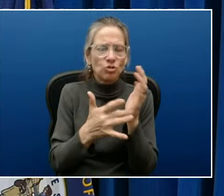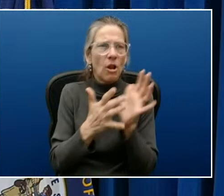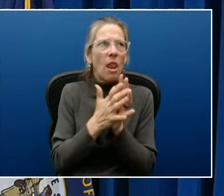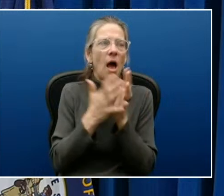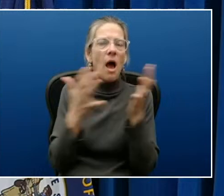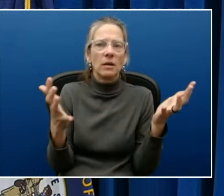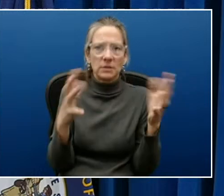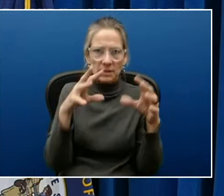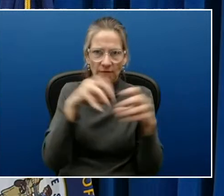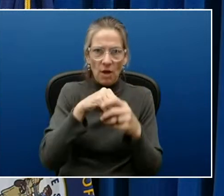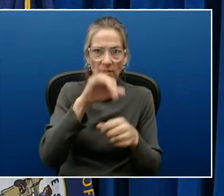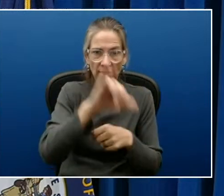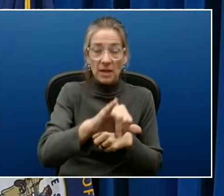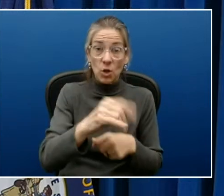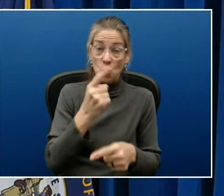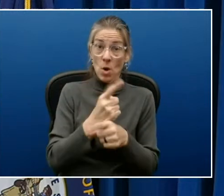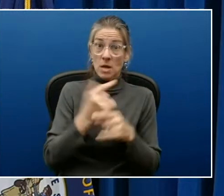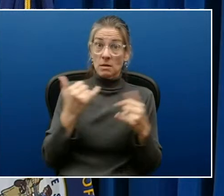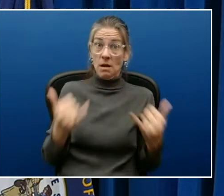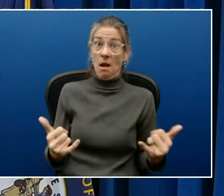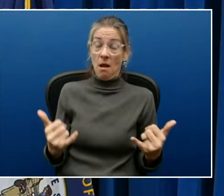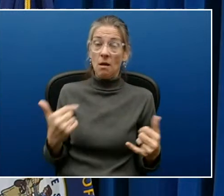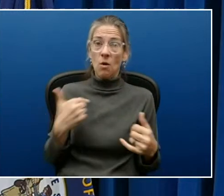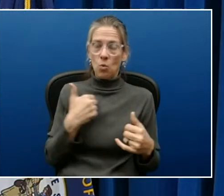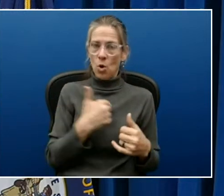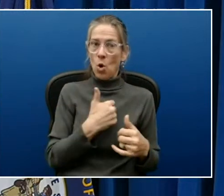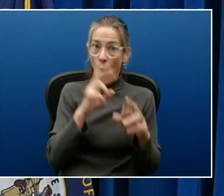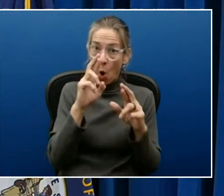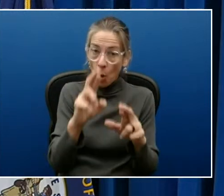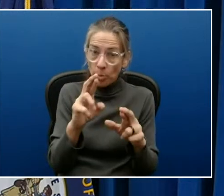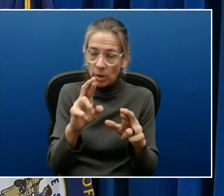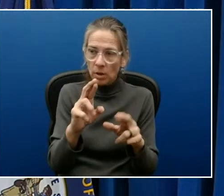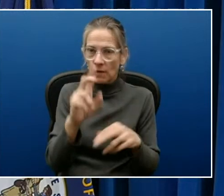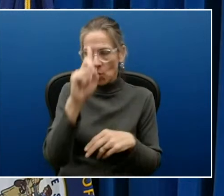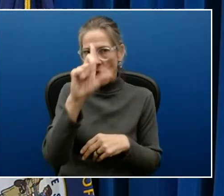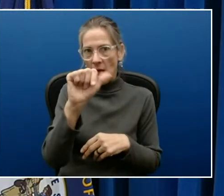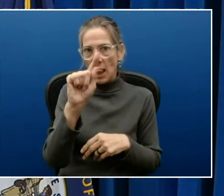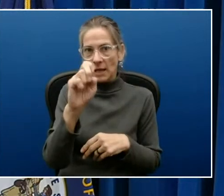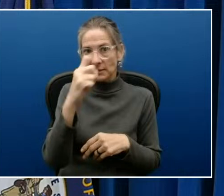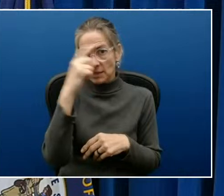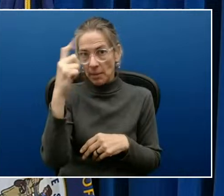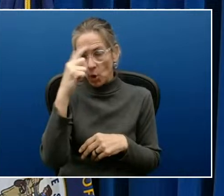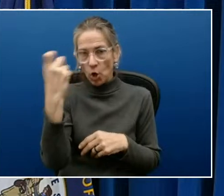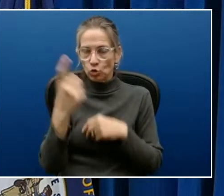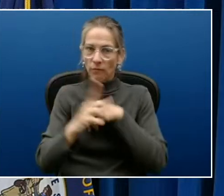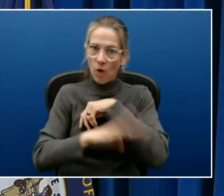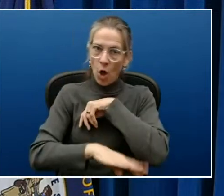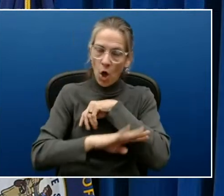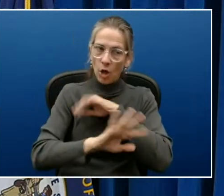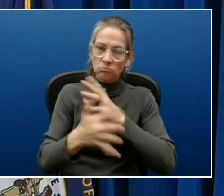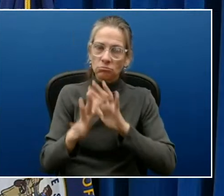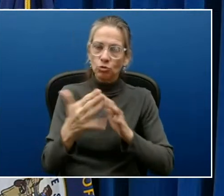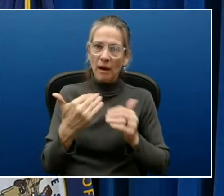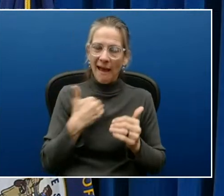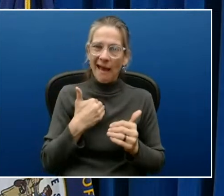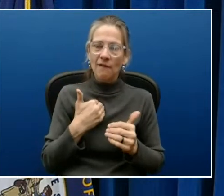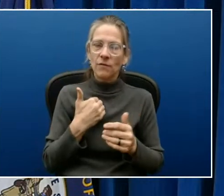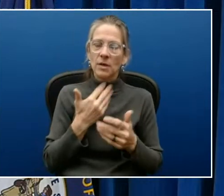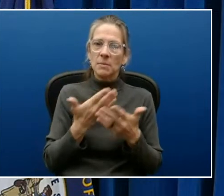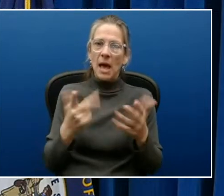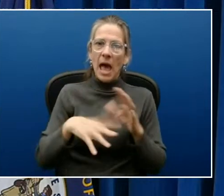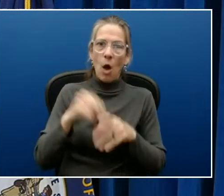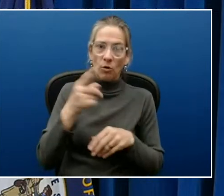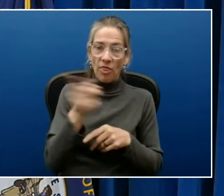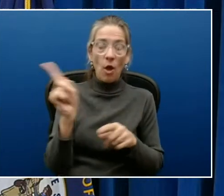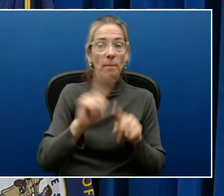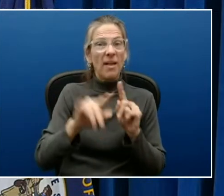it. Right now, we are hoping for late summer and the fall to potentially have product that's out there, but that is